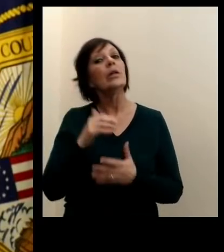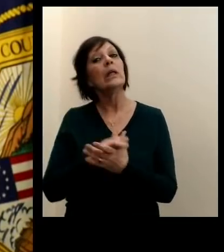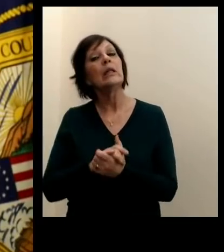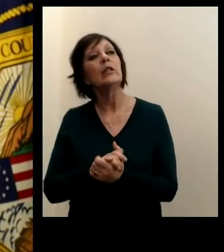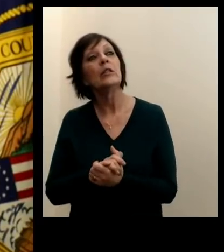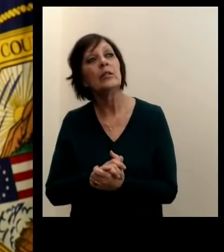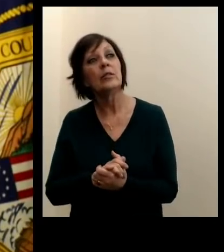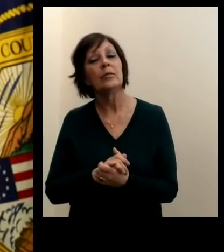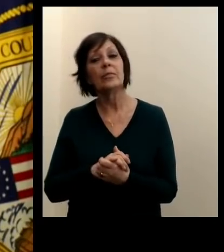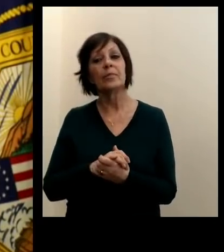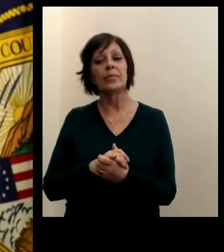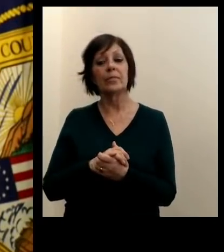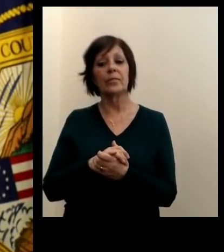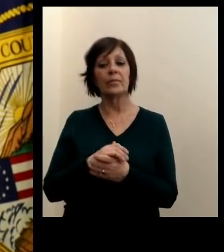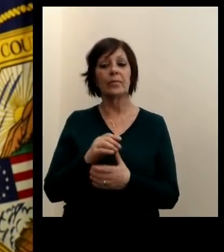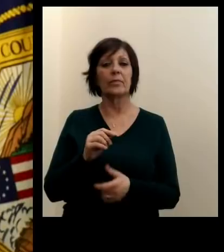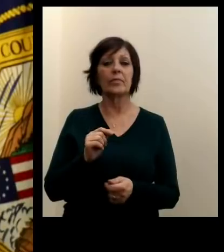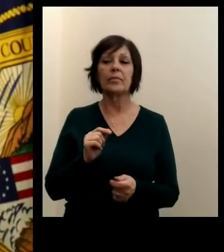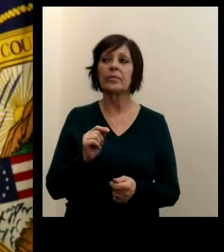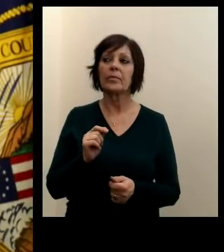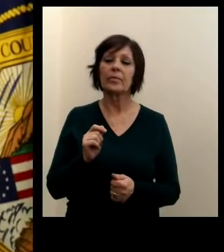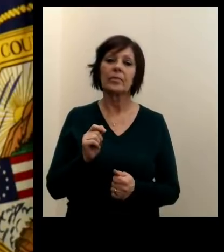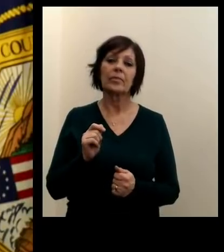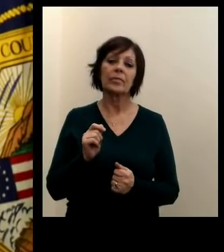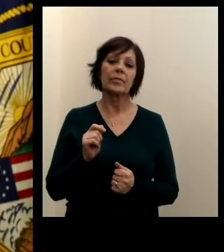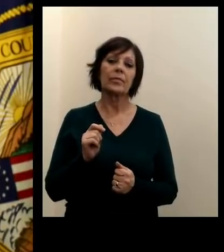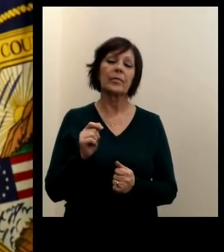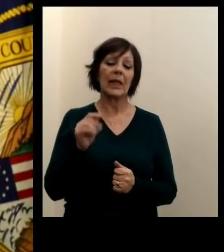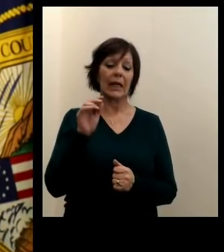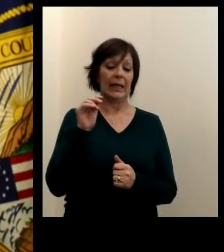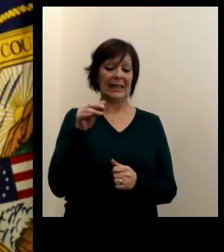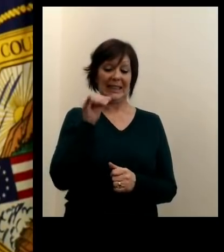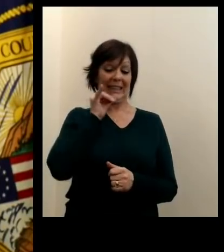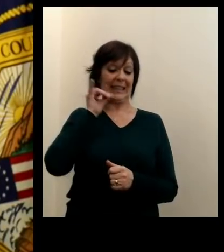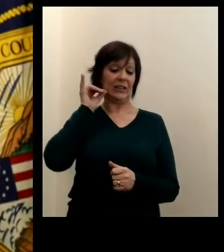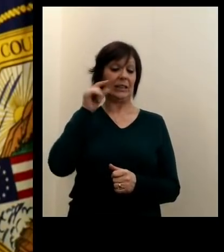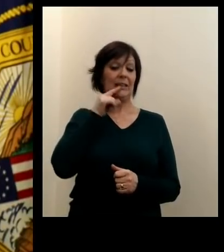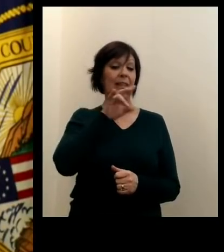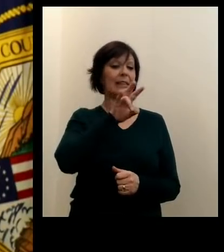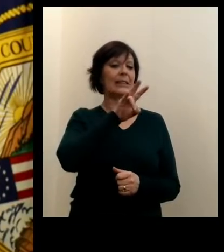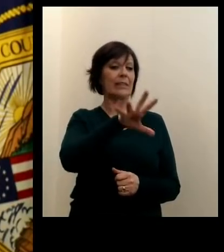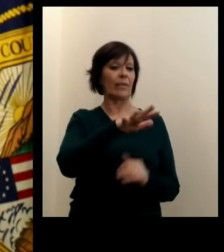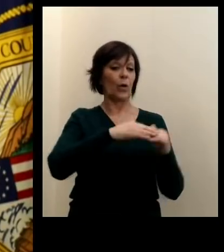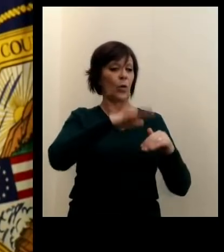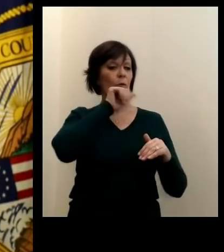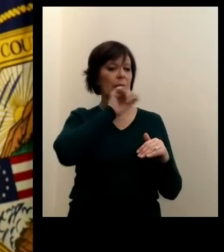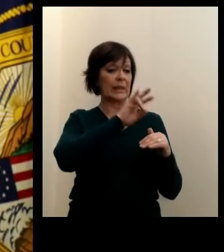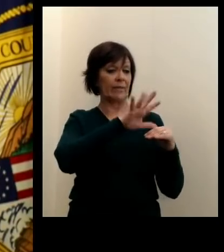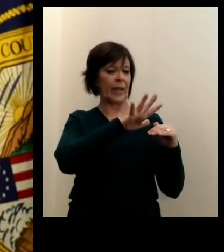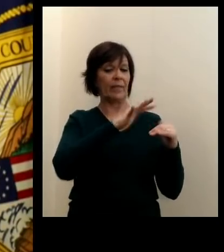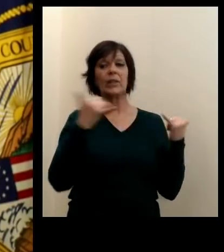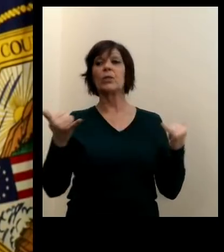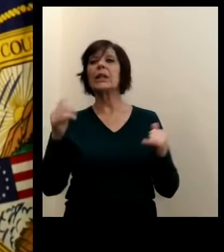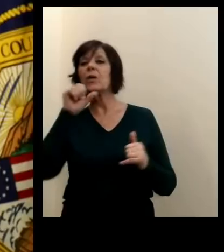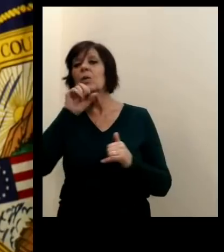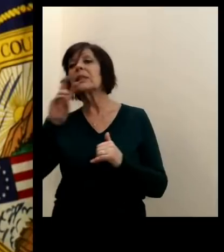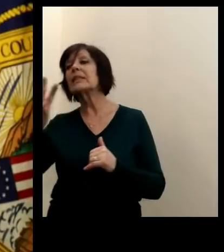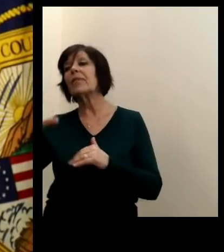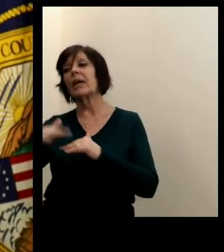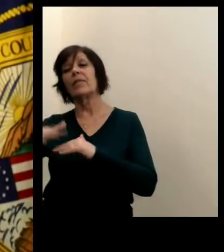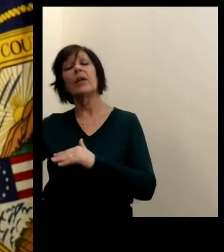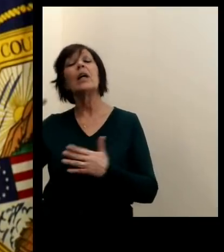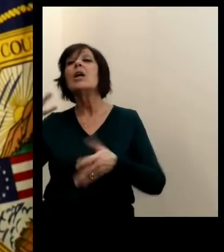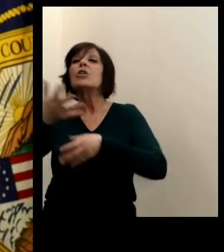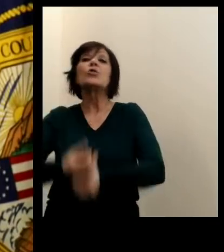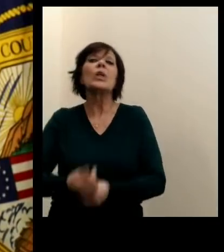concern, or areas of concern that now qualify. As of yesterday, it was 75 plus. As of today, it's 65 plus. And trust